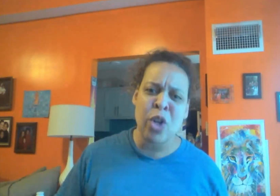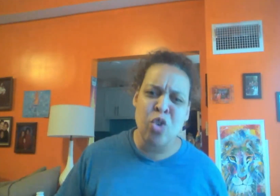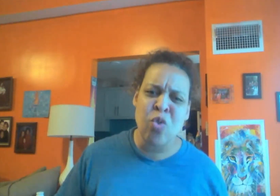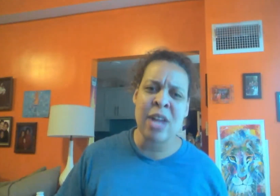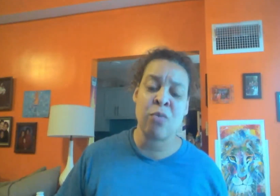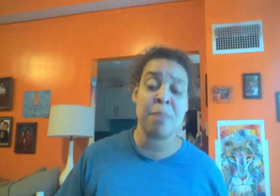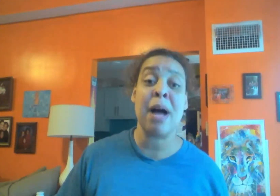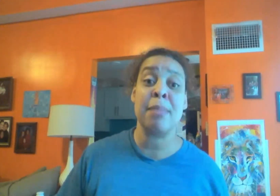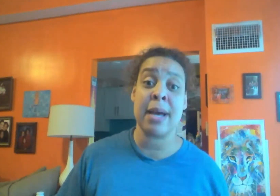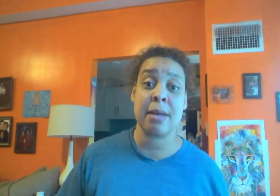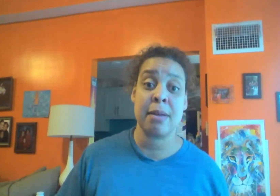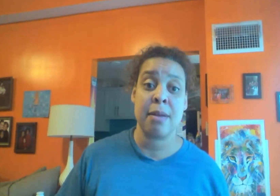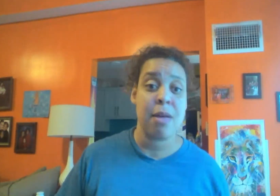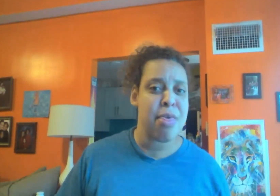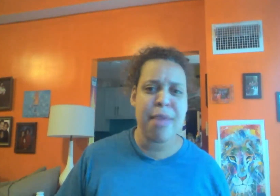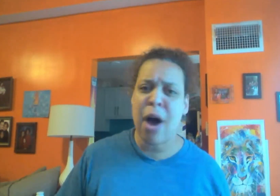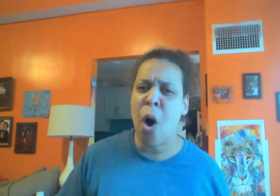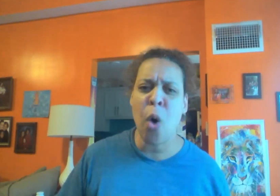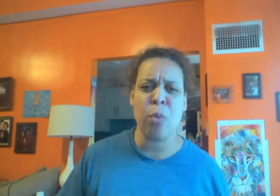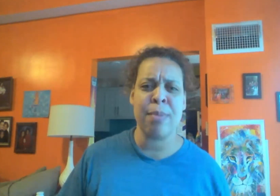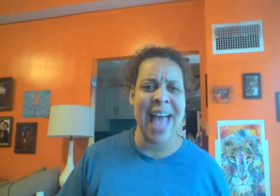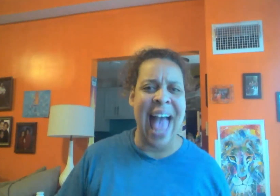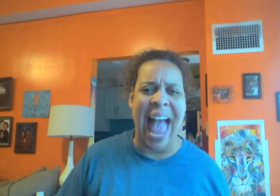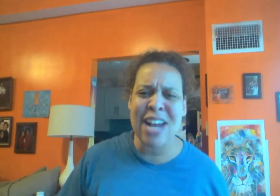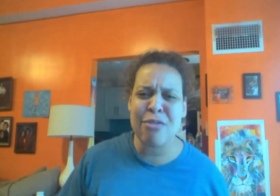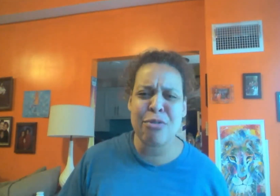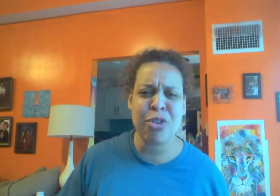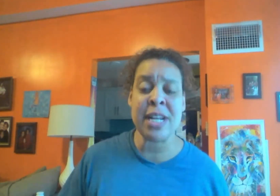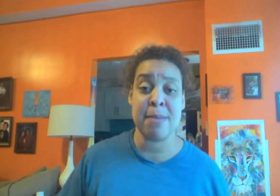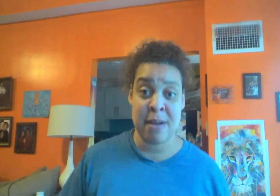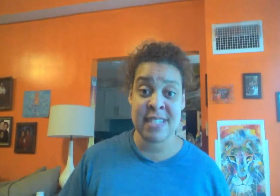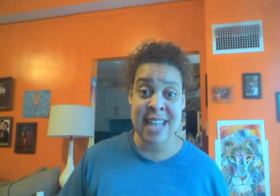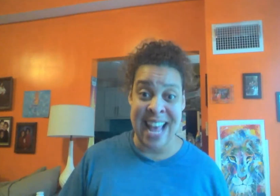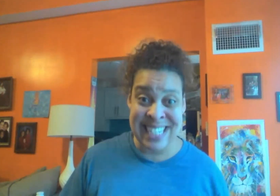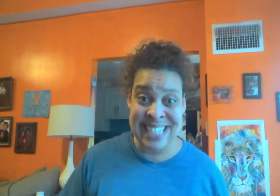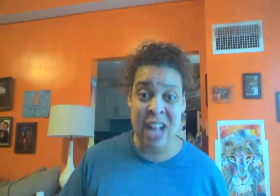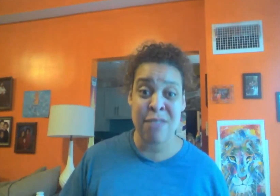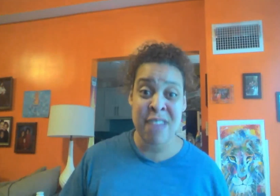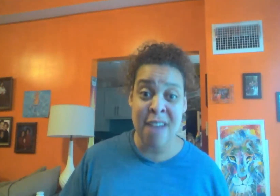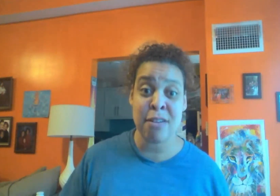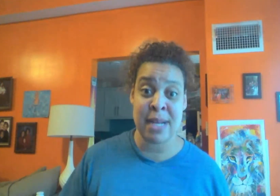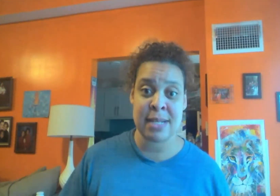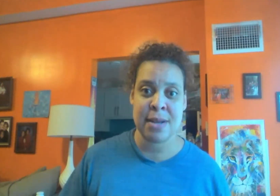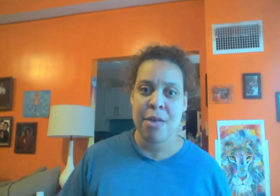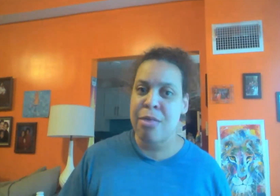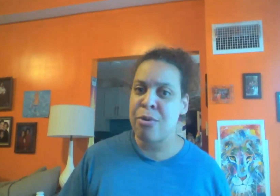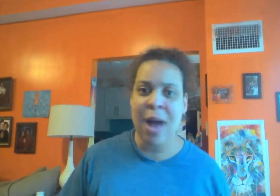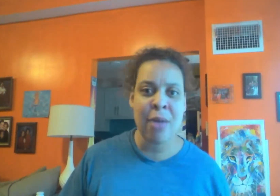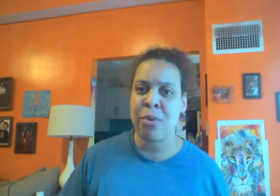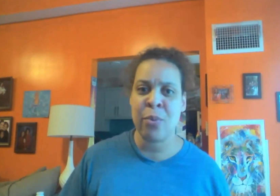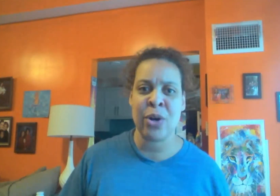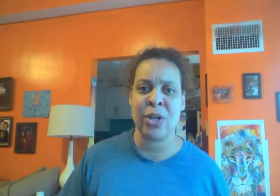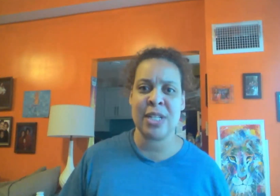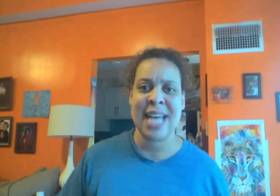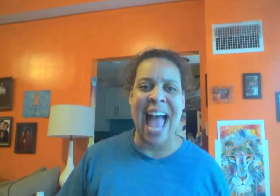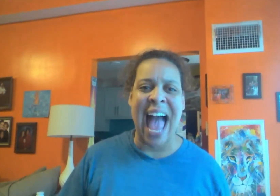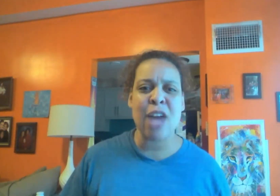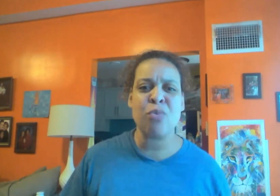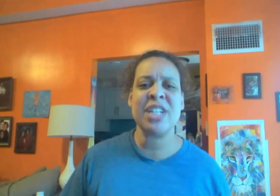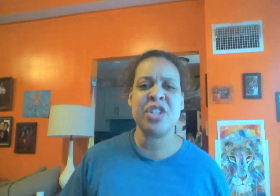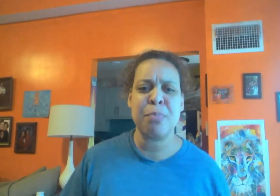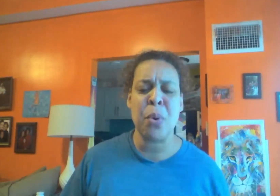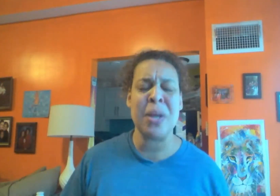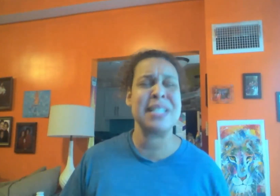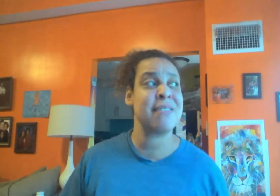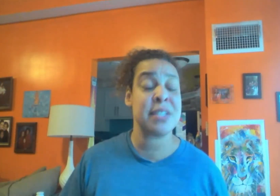When our great republic, the hope and freedom of and self-government throughout the world,